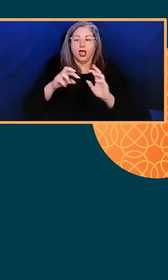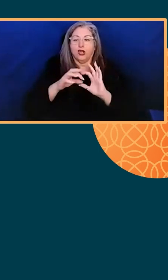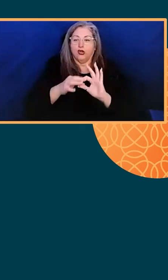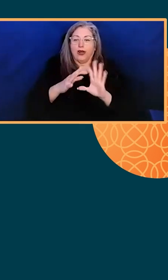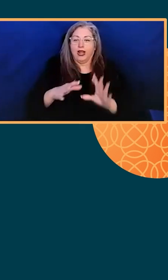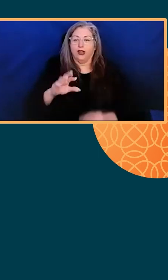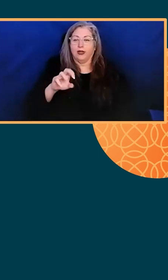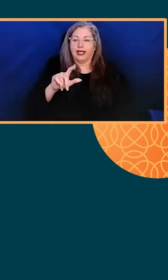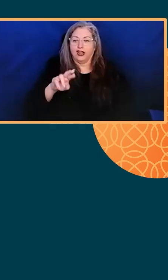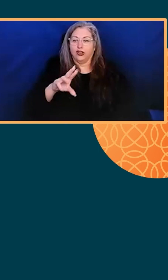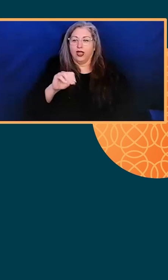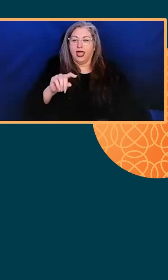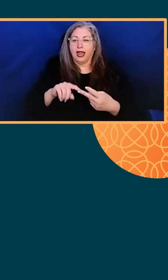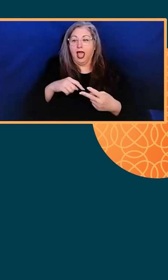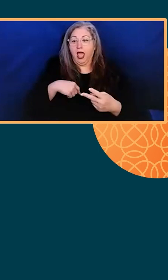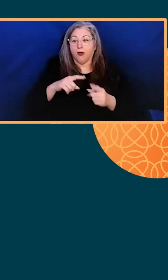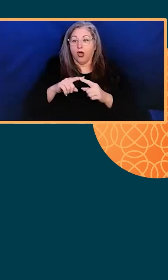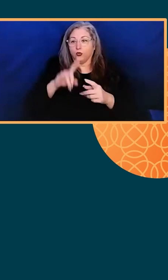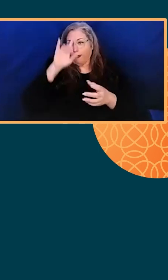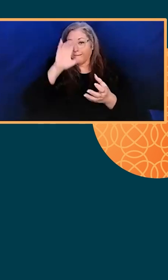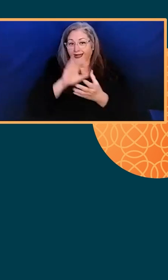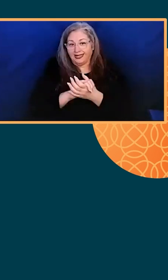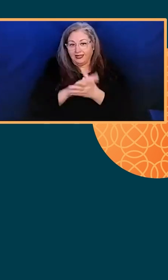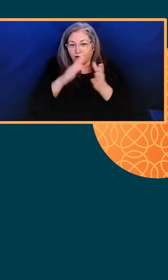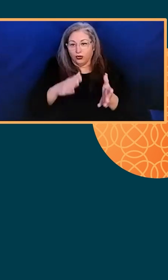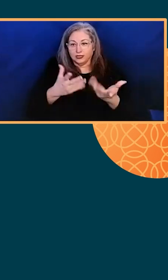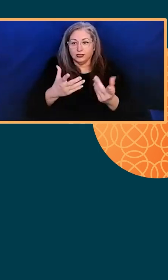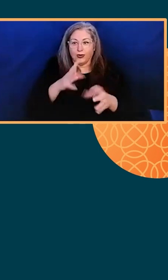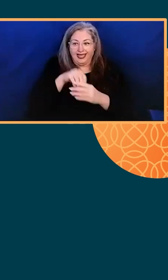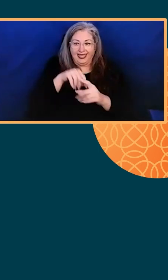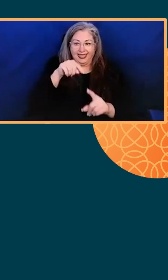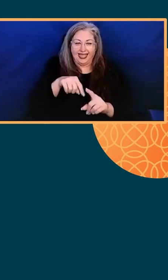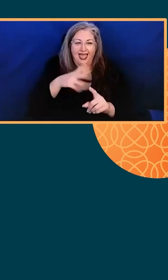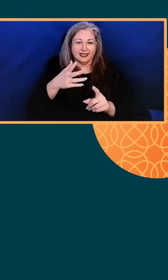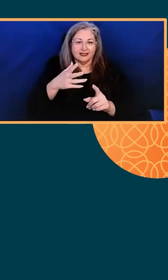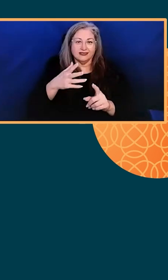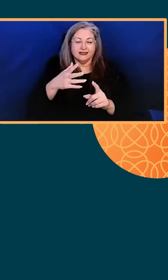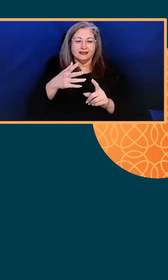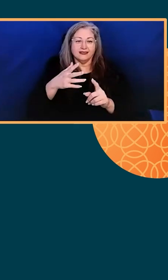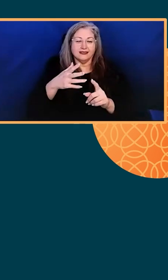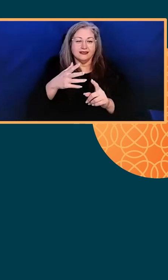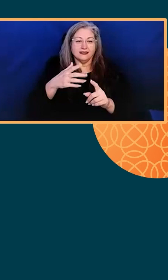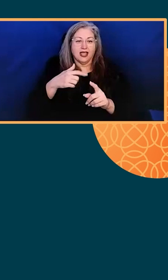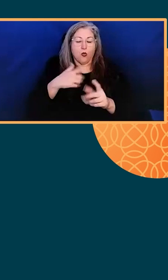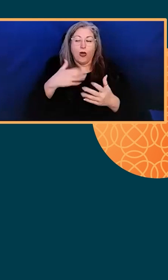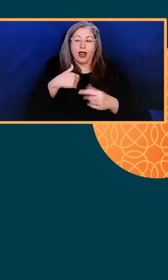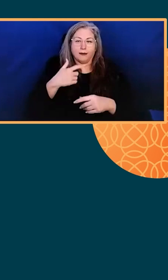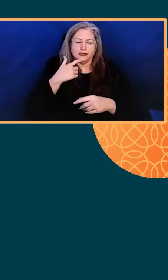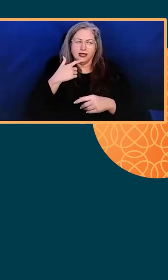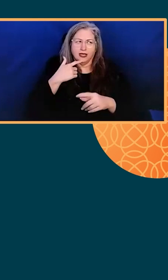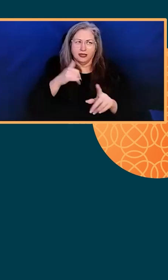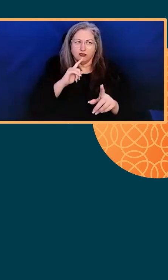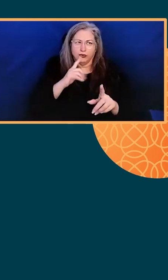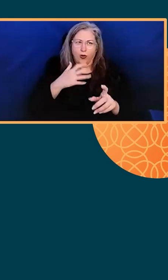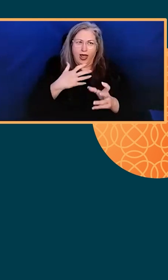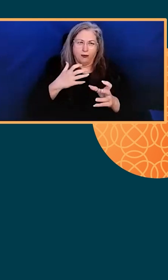also a belief person. So in that is already this deep seed of, is what I'm saying really what I'm wanting to do